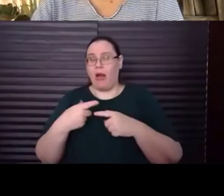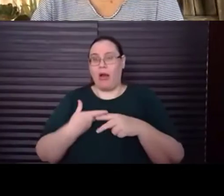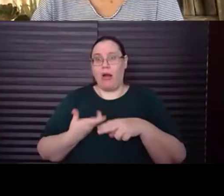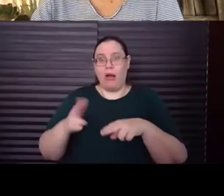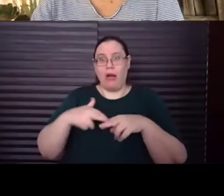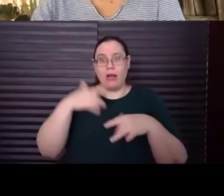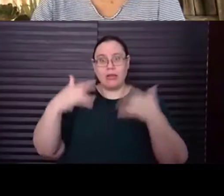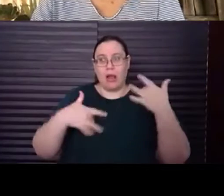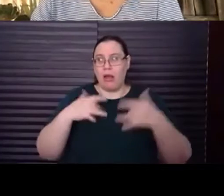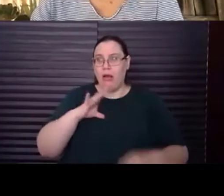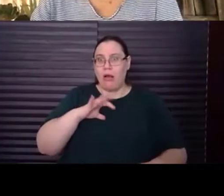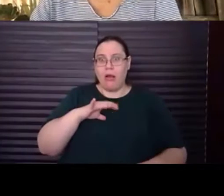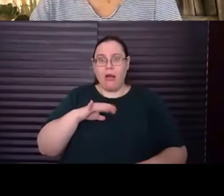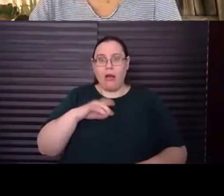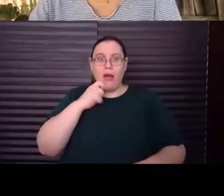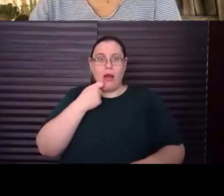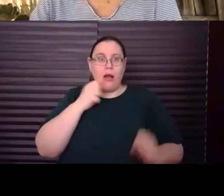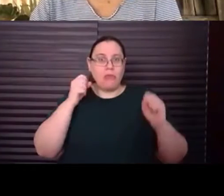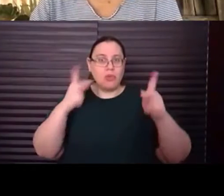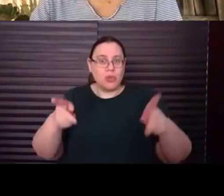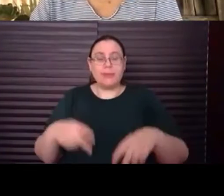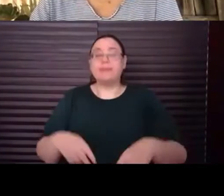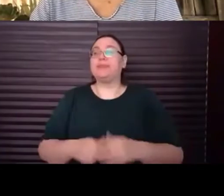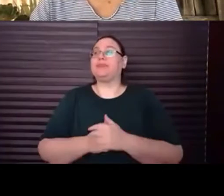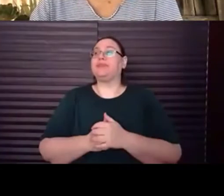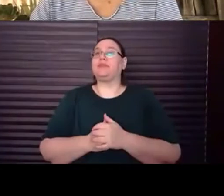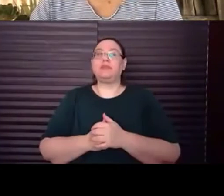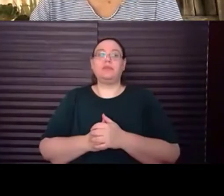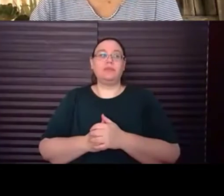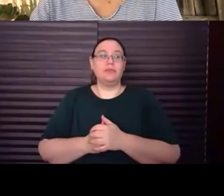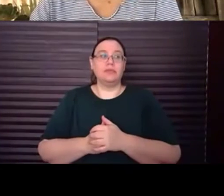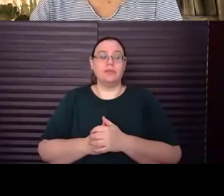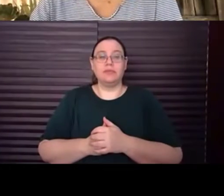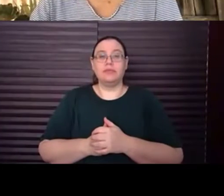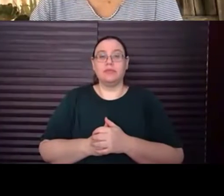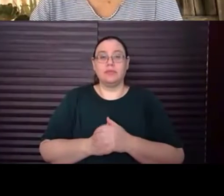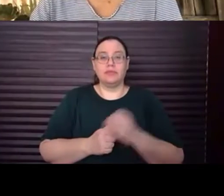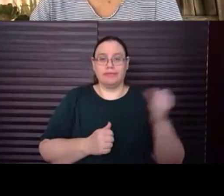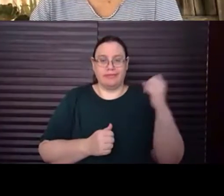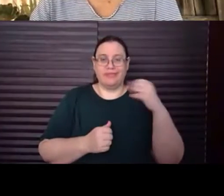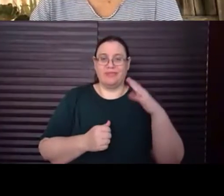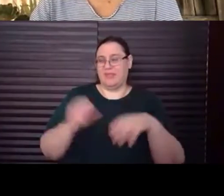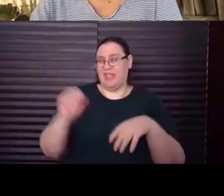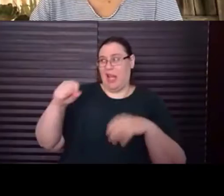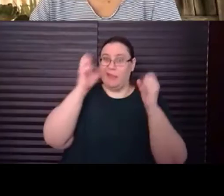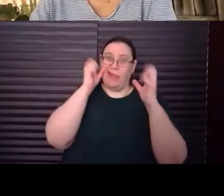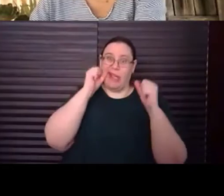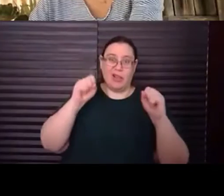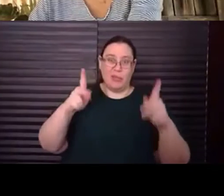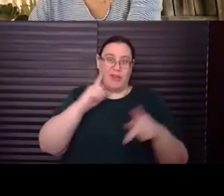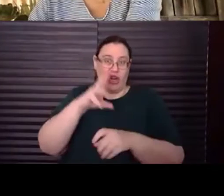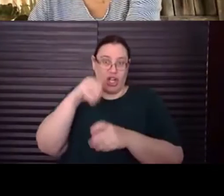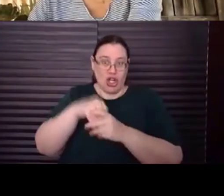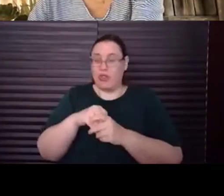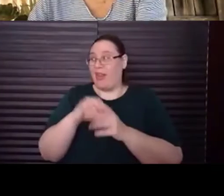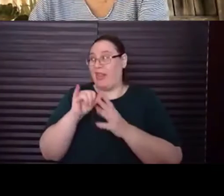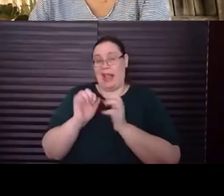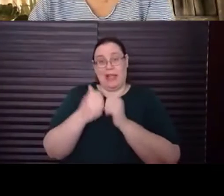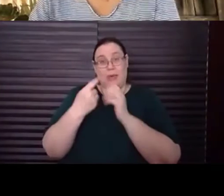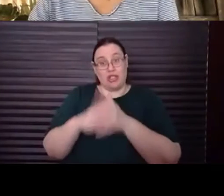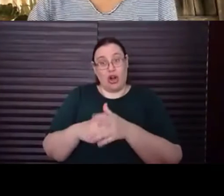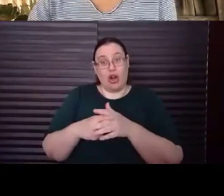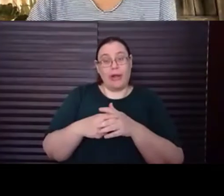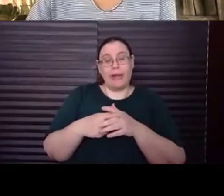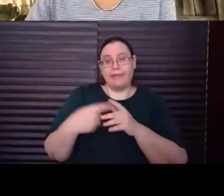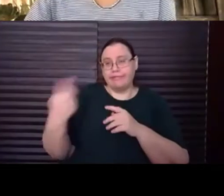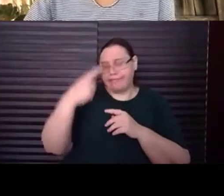like, this is an awesome opportunity. So Inclusion. Yeah, amazing opportunity for inclusion. So it started there, and then him